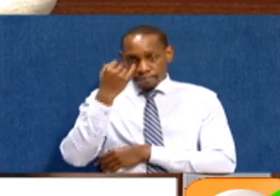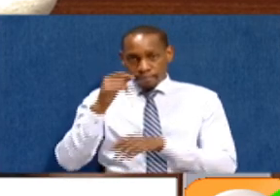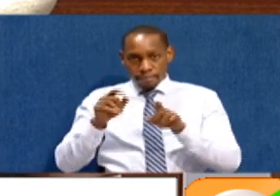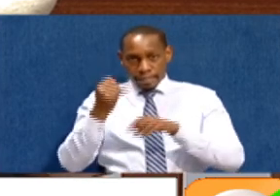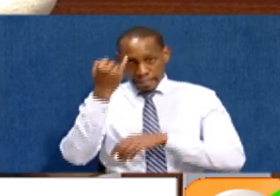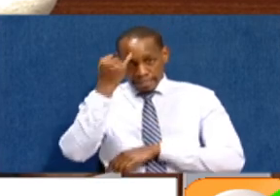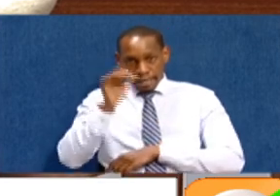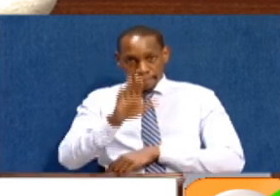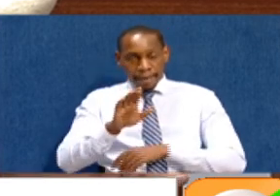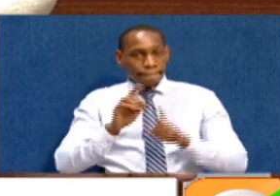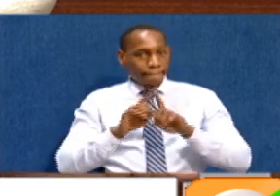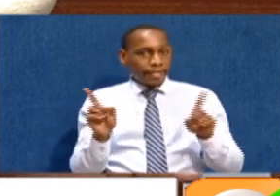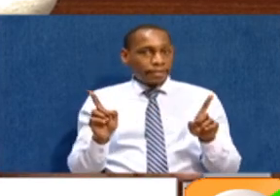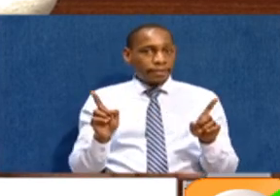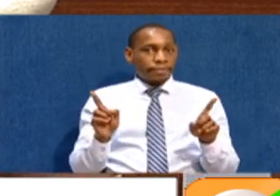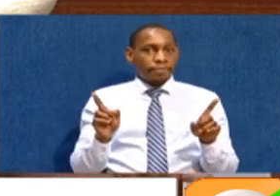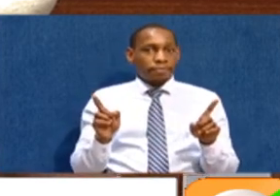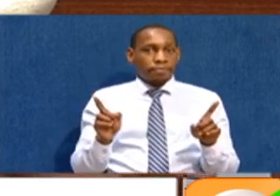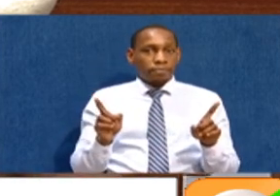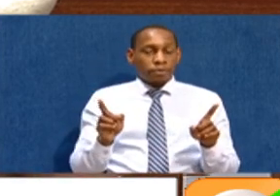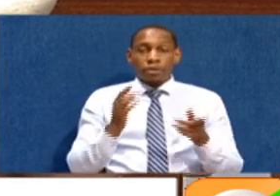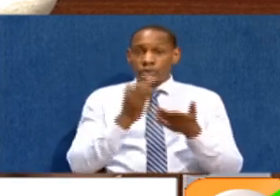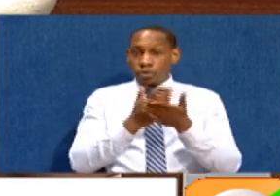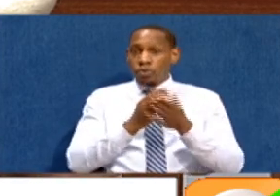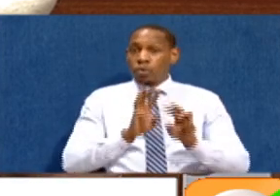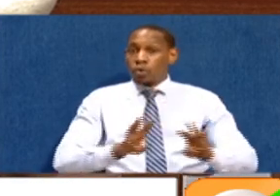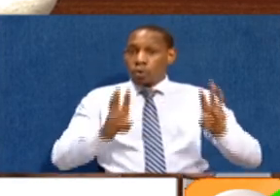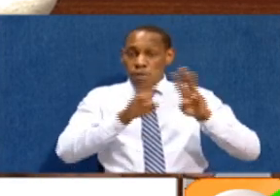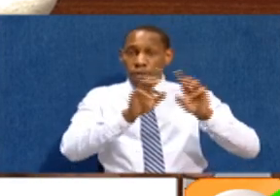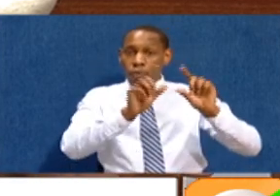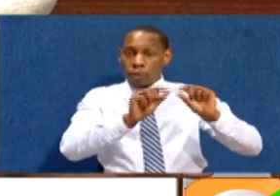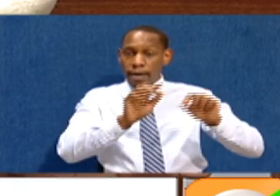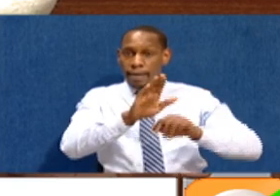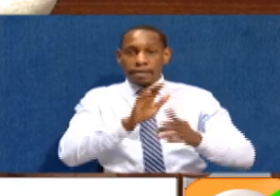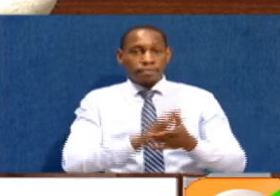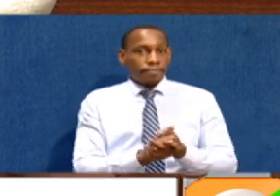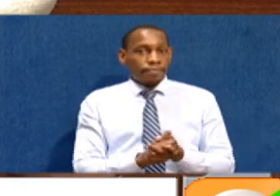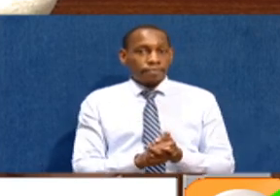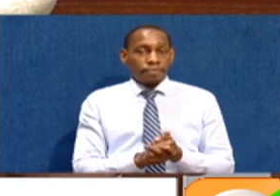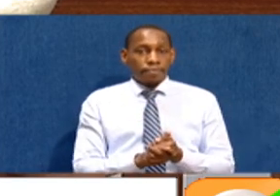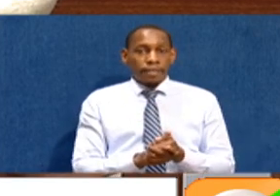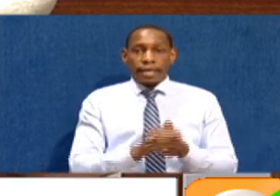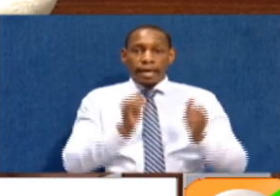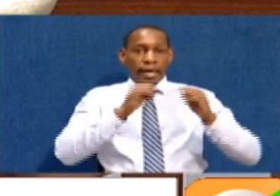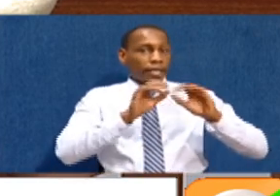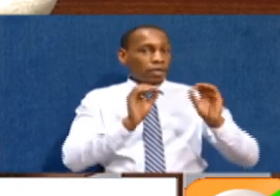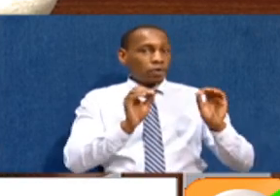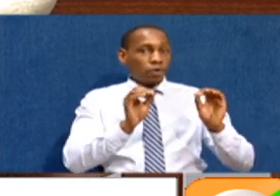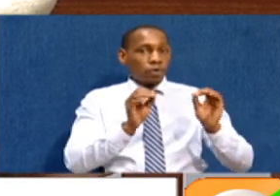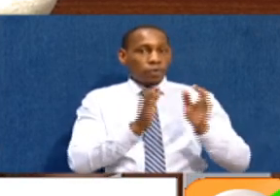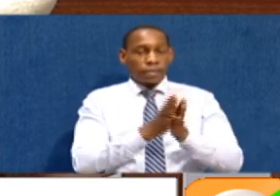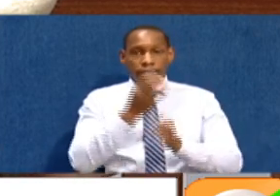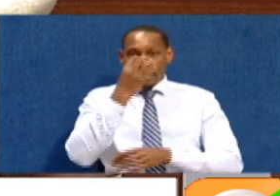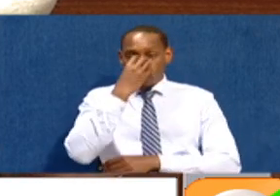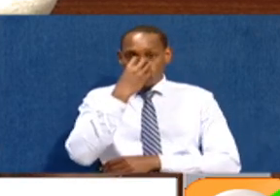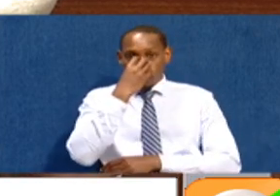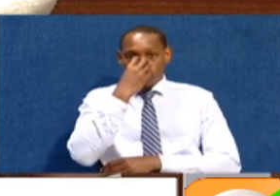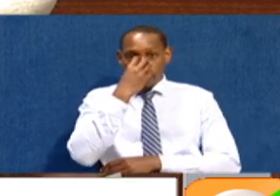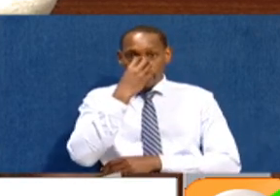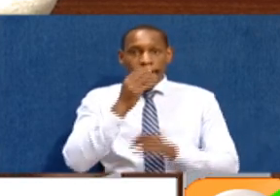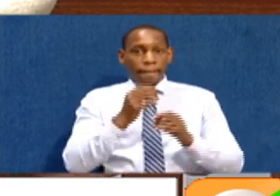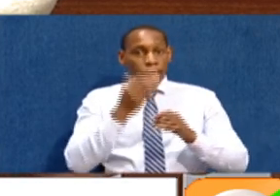country. But yet, there is merit in what is being said, and I don't have to agree with William Samoei